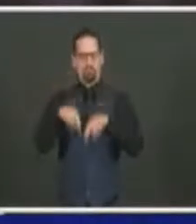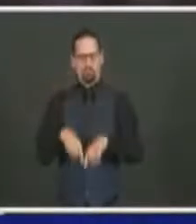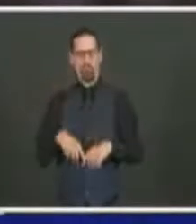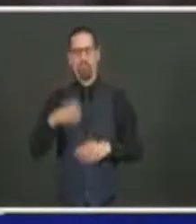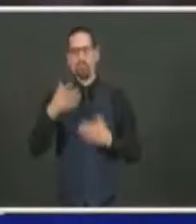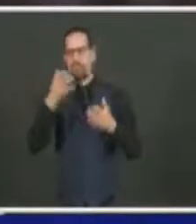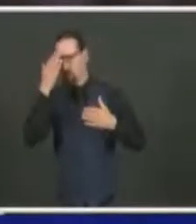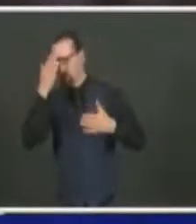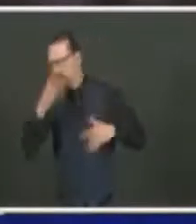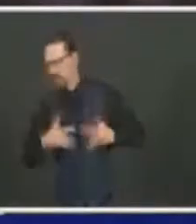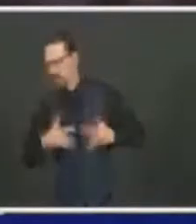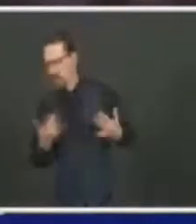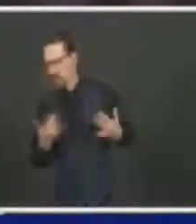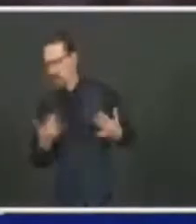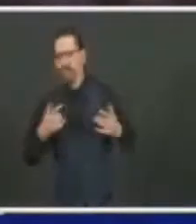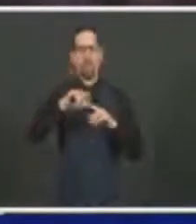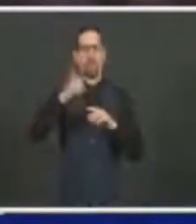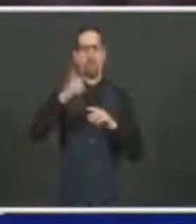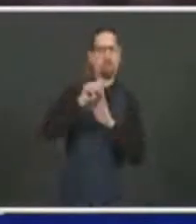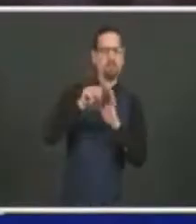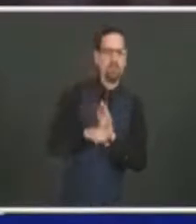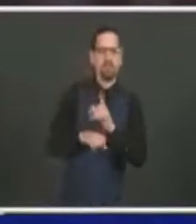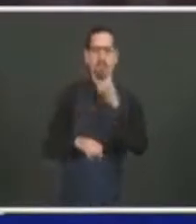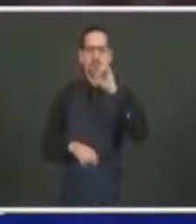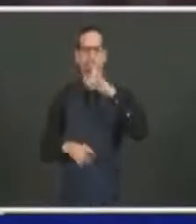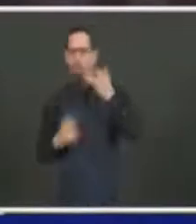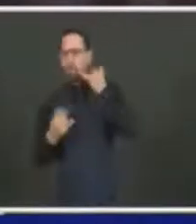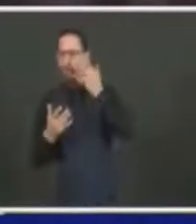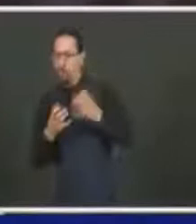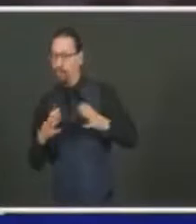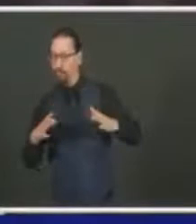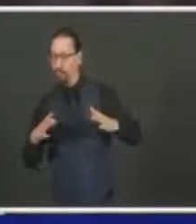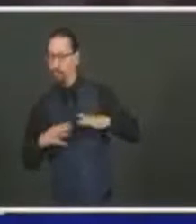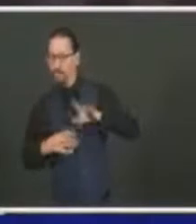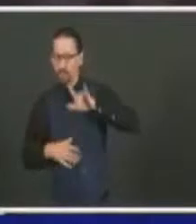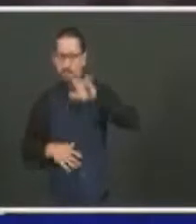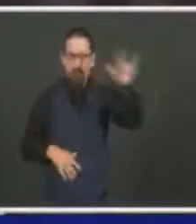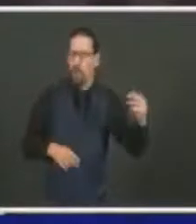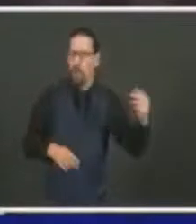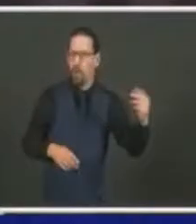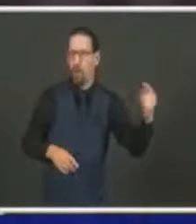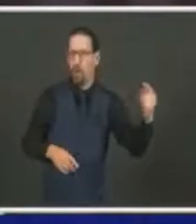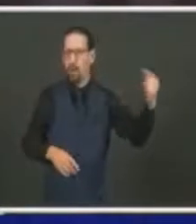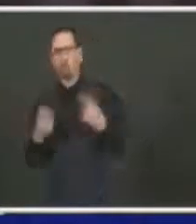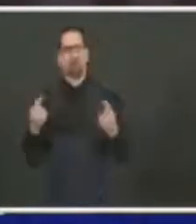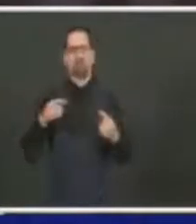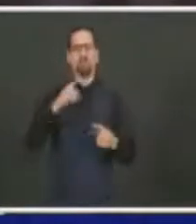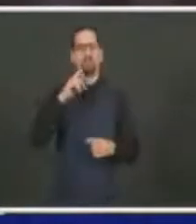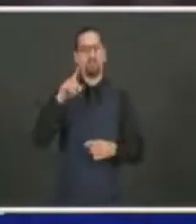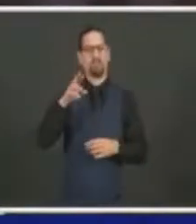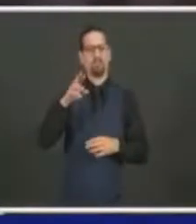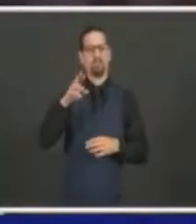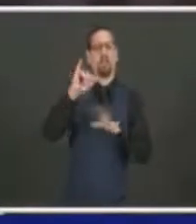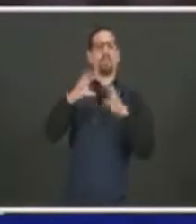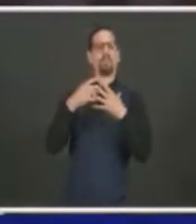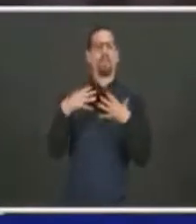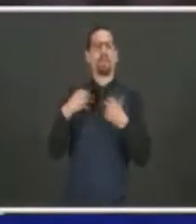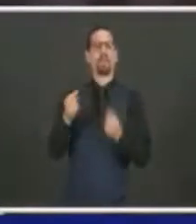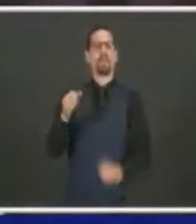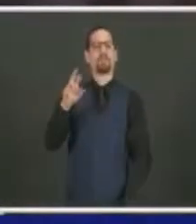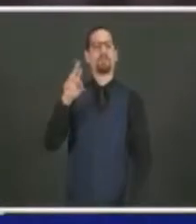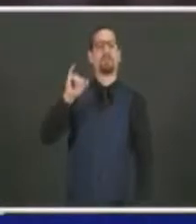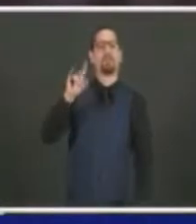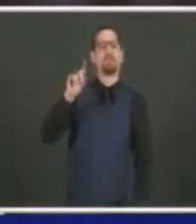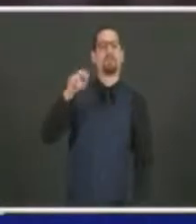state in America and which are the states that are above 5%, go to the Department of Health website, and there's a list. And before last week,